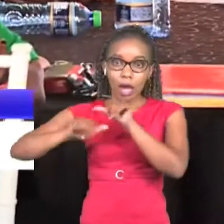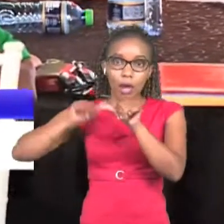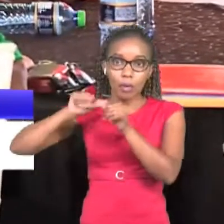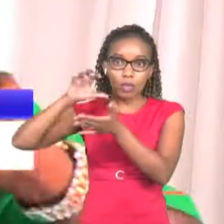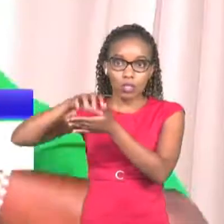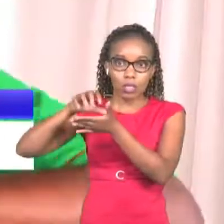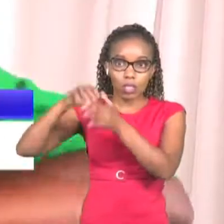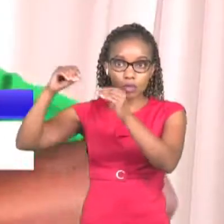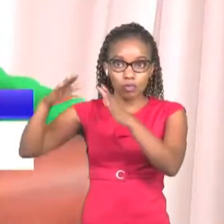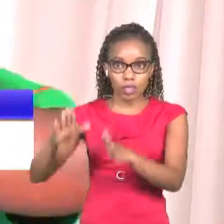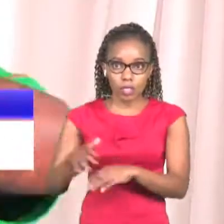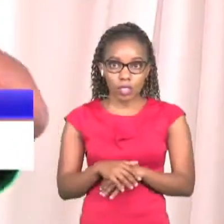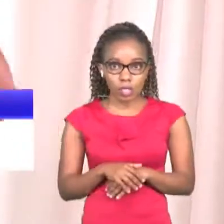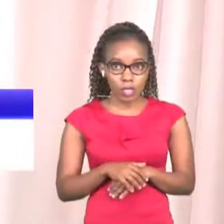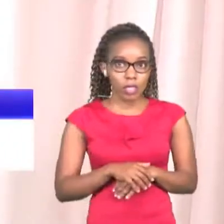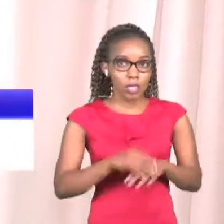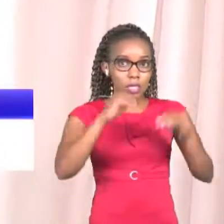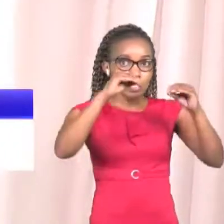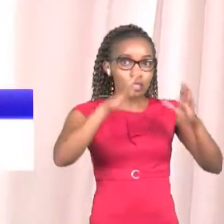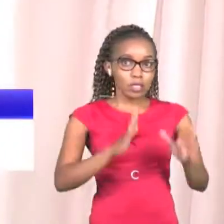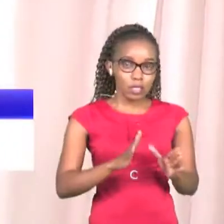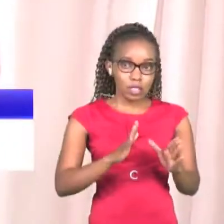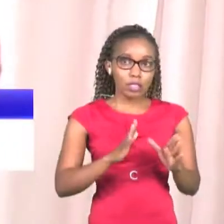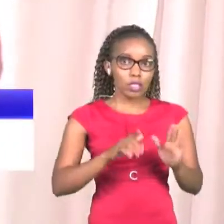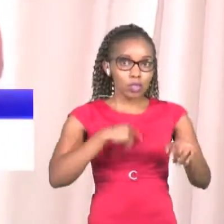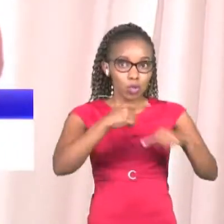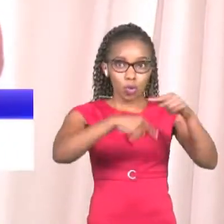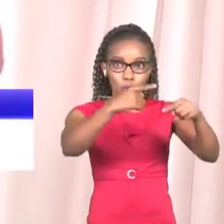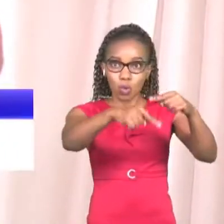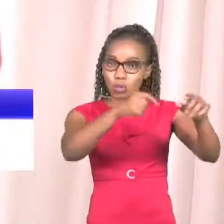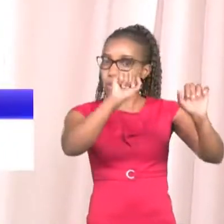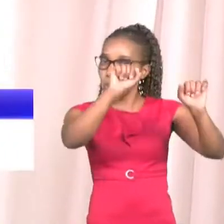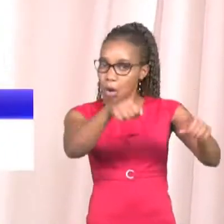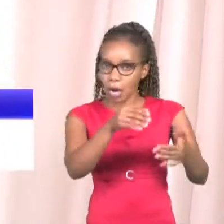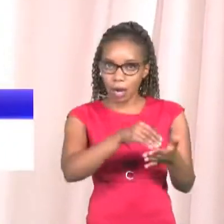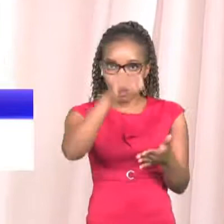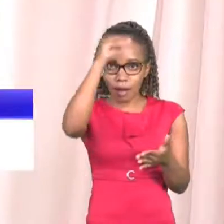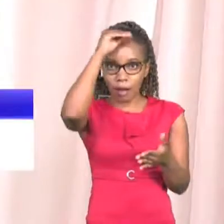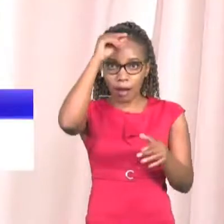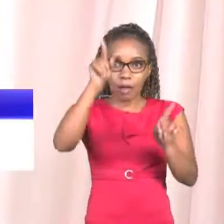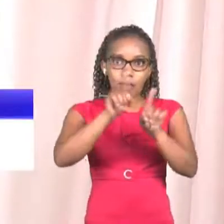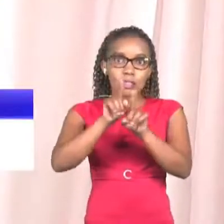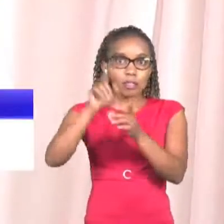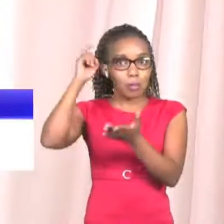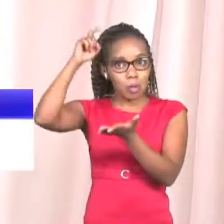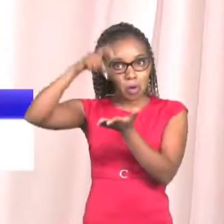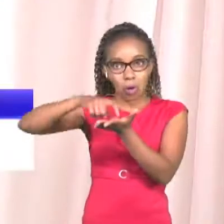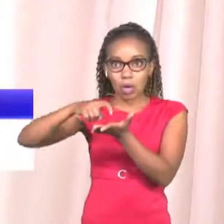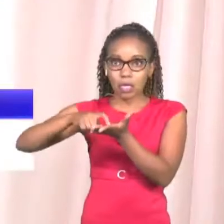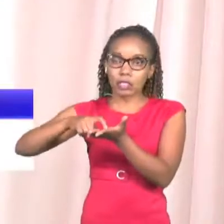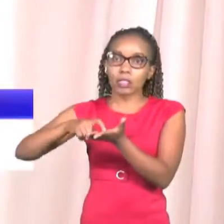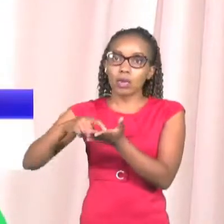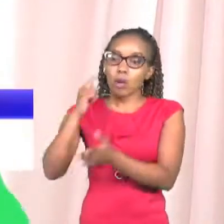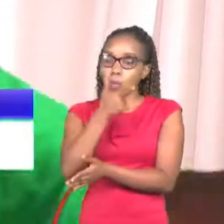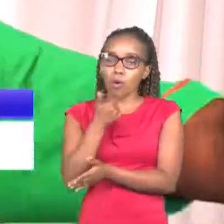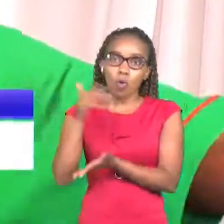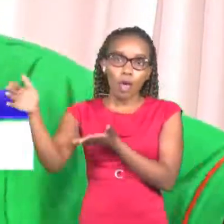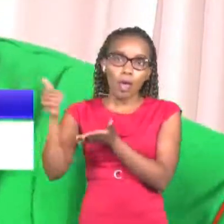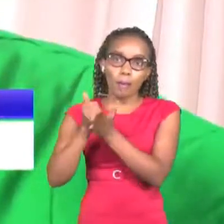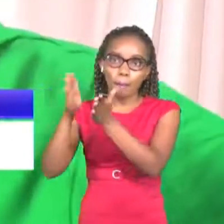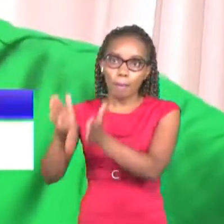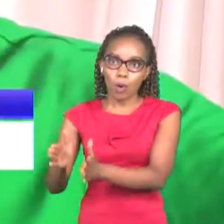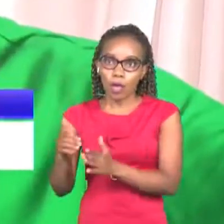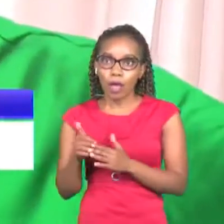teachers. Teachers have a right to continue with their academic studies, and they must be recognized by the employer. That is